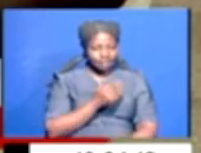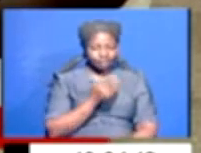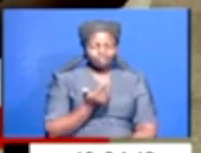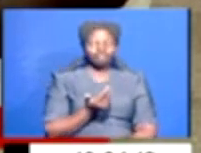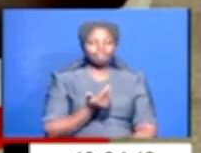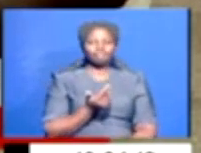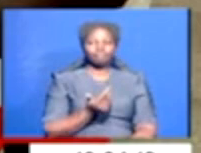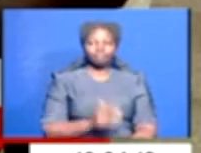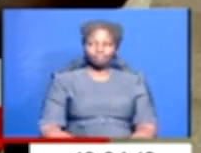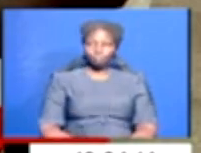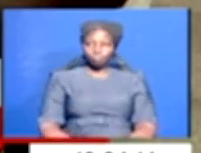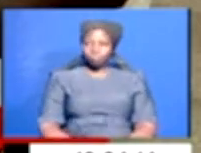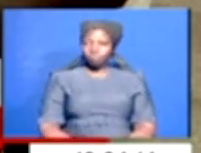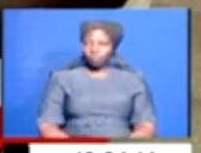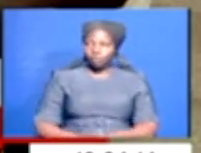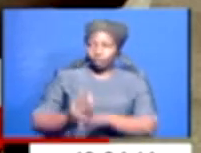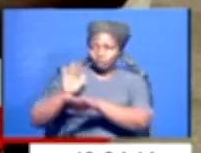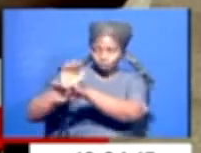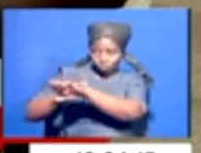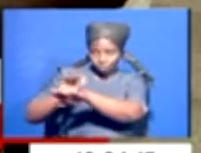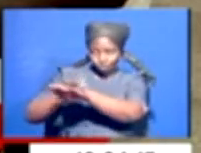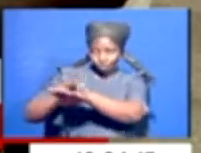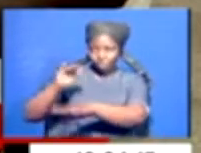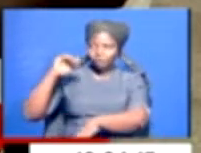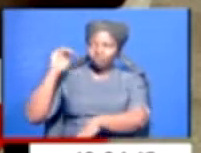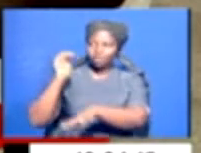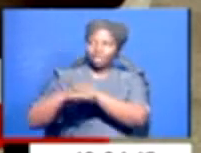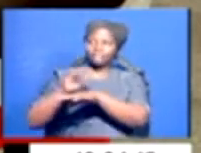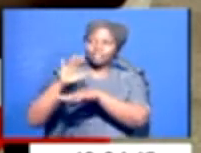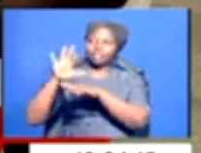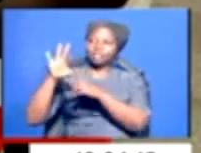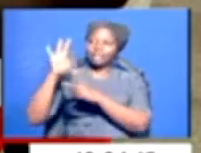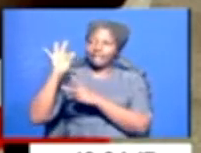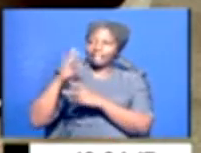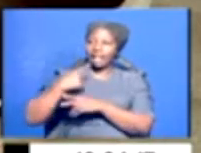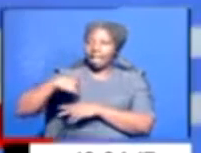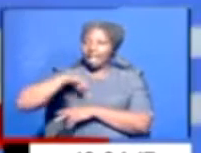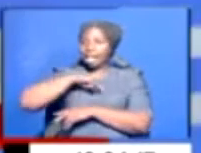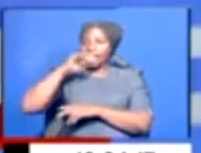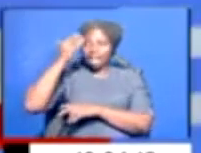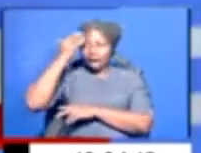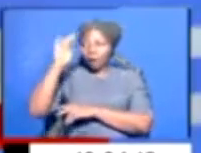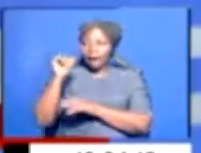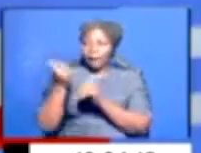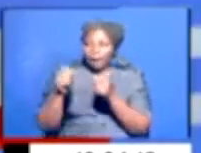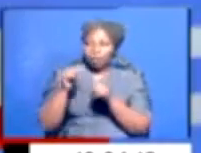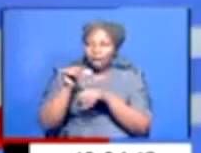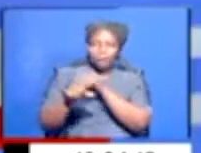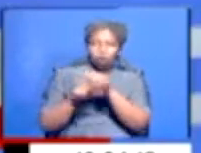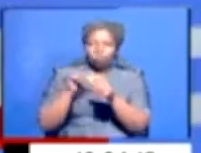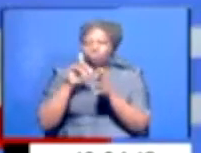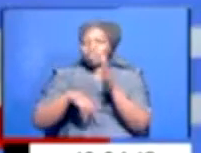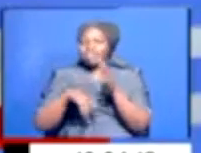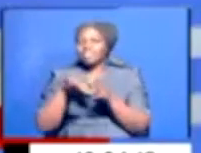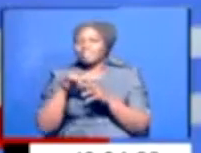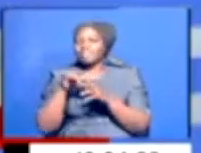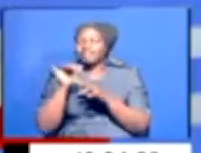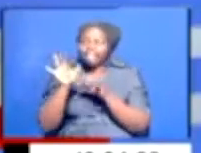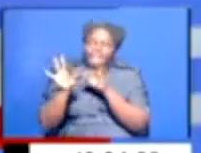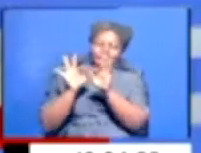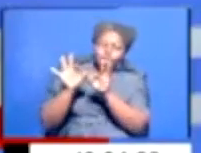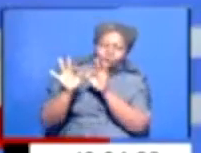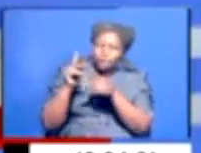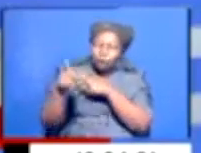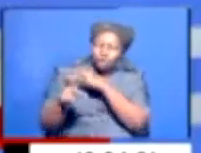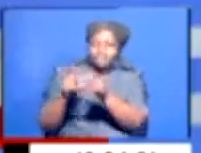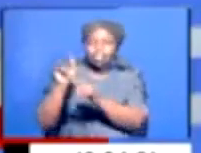It was good to be selected, and we didn't know the criteria they used, because we are so many people that their